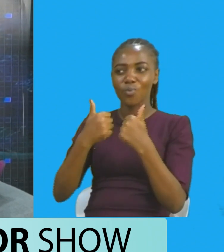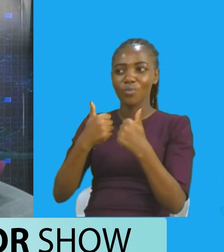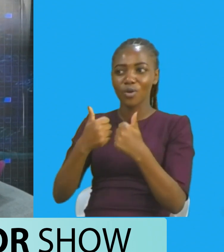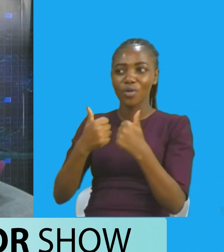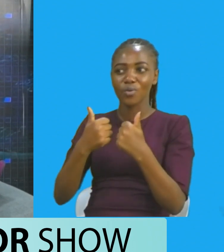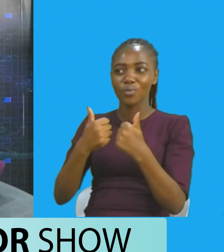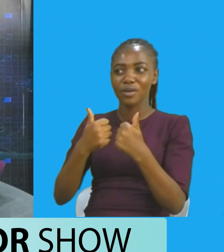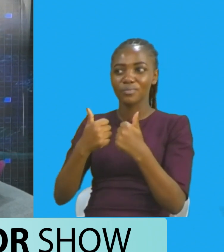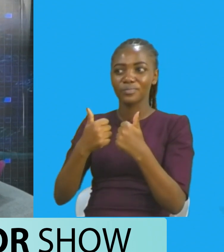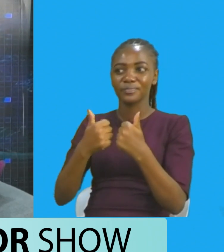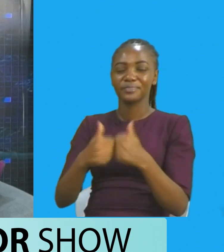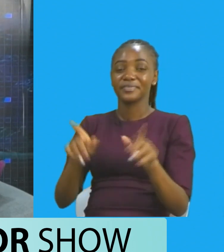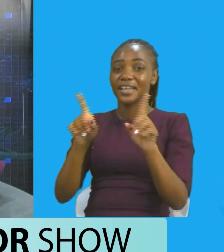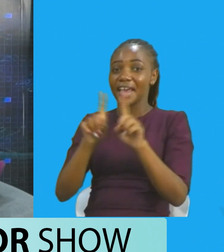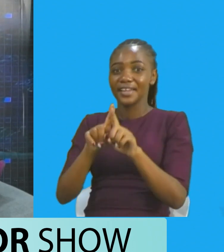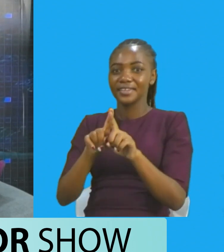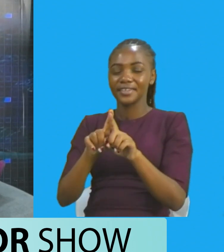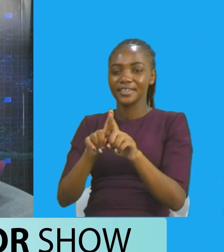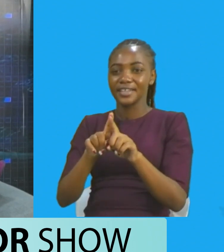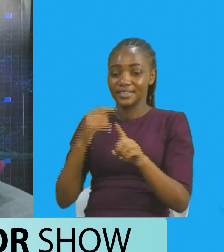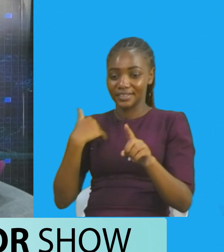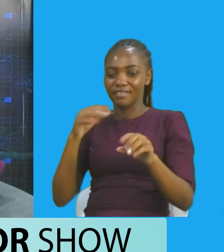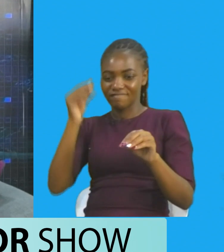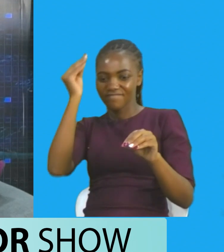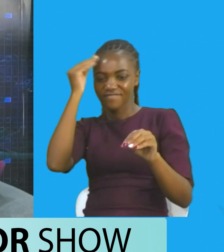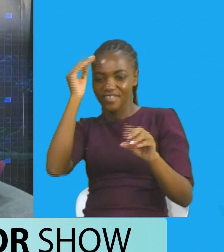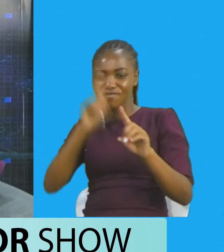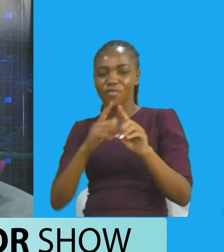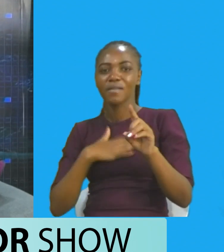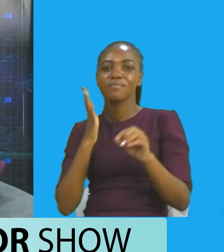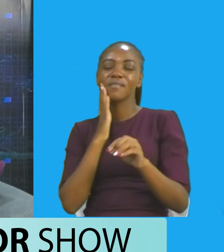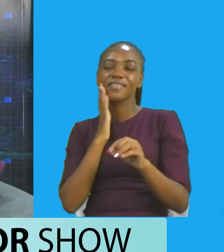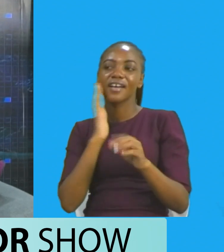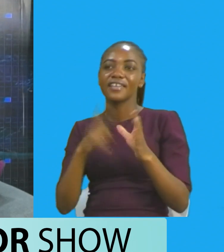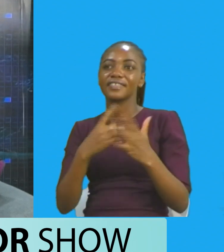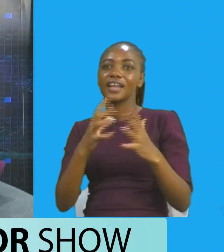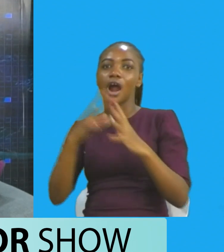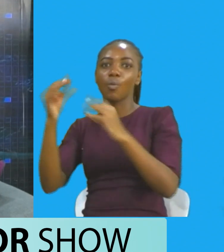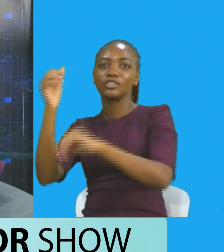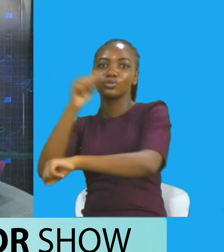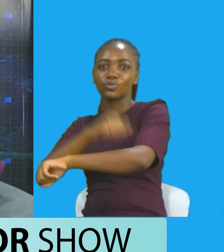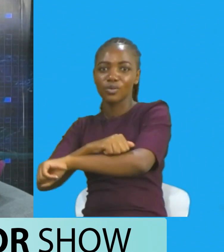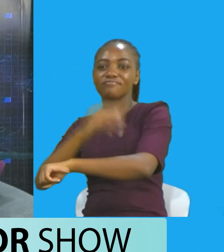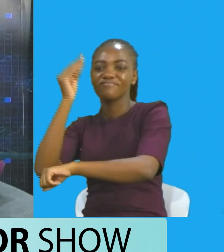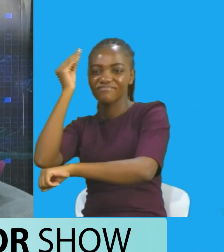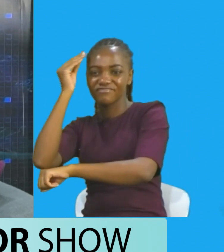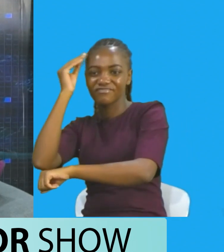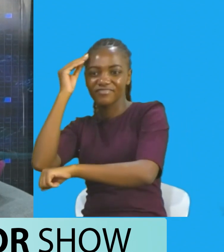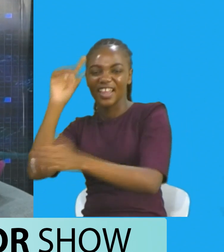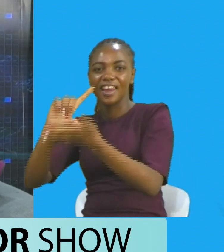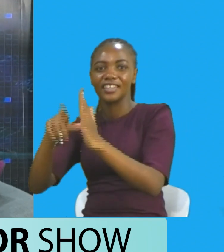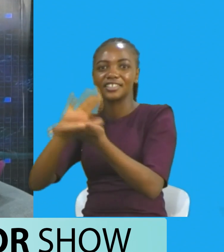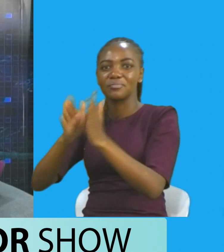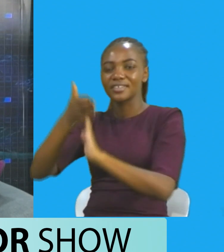from. And after learning the skills from my mom, then I went to school to pick peppers, and now that is how I ventured to